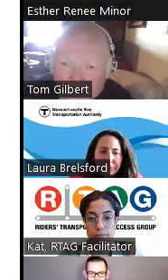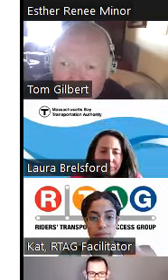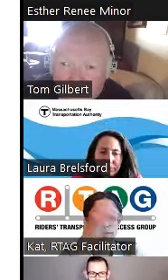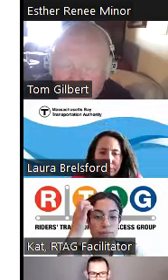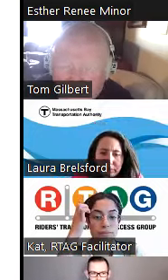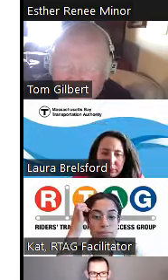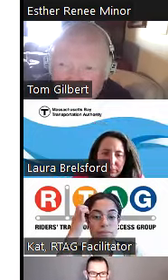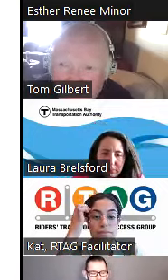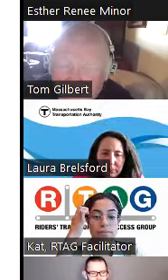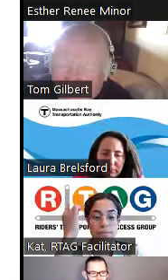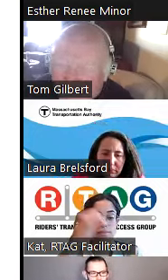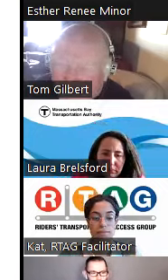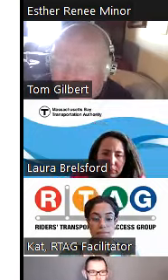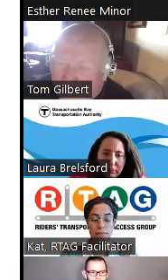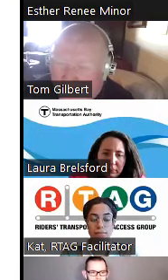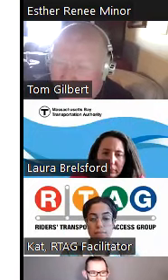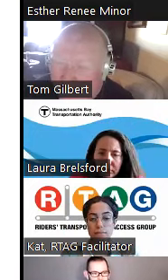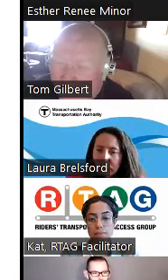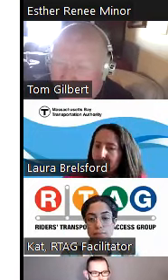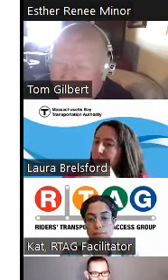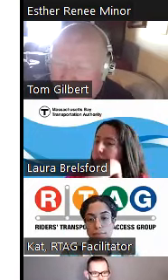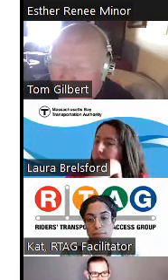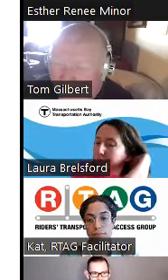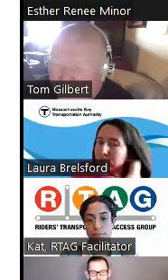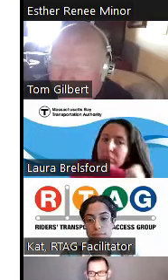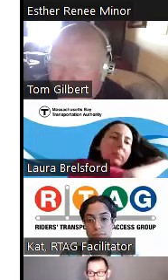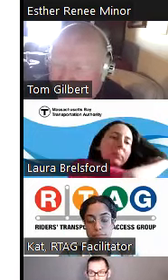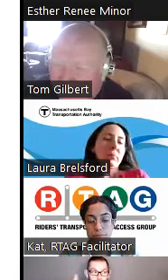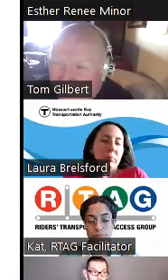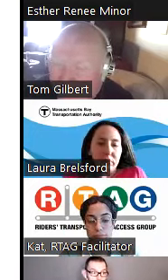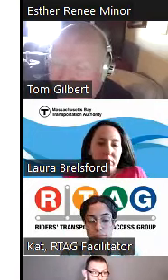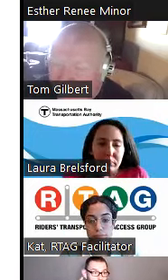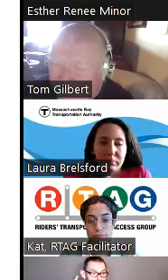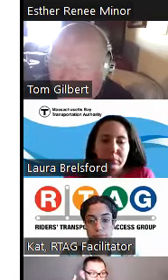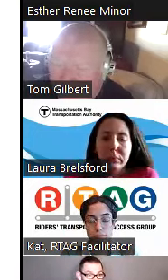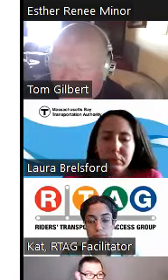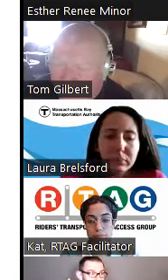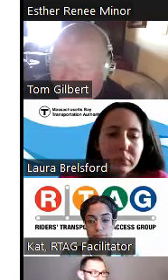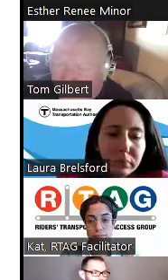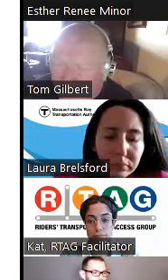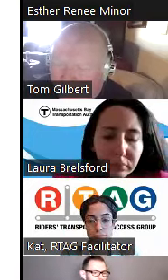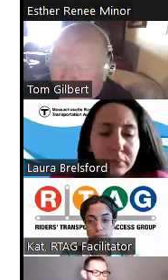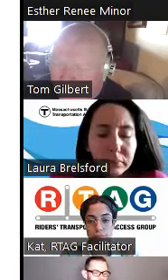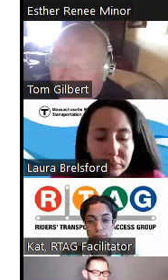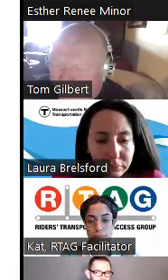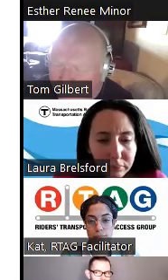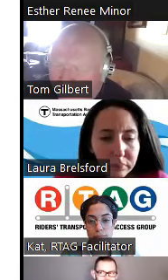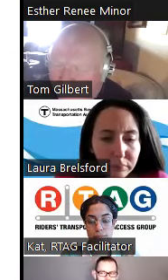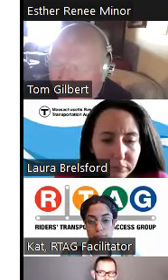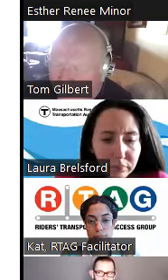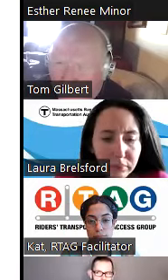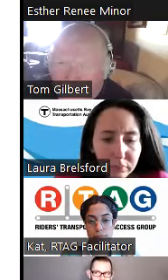regards to bad behavior on the T. I think that would be a great thing to institute, because if they say on the audio